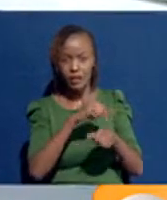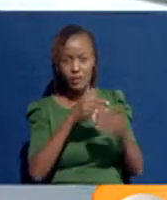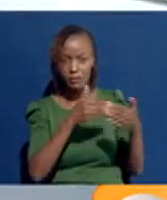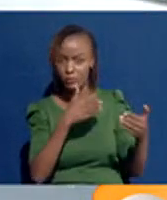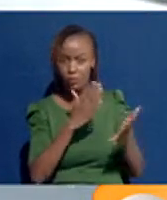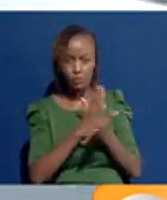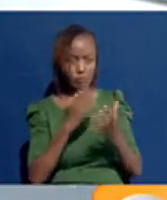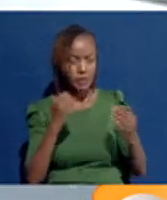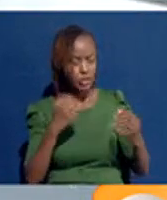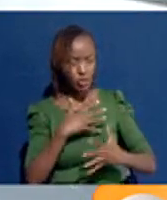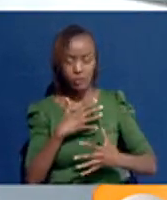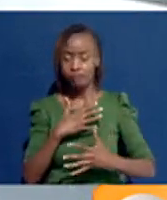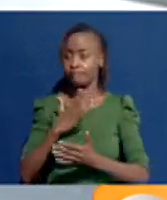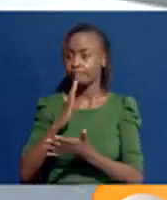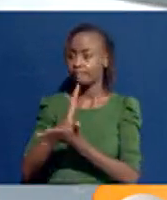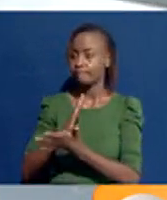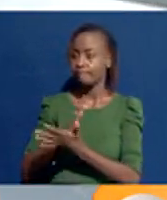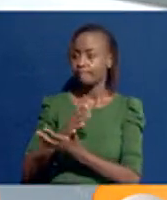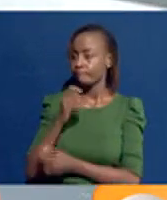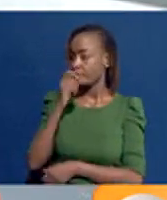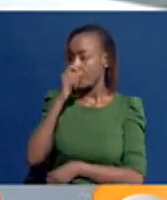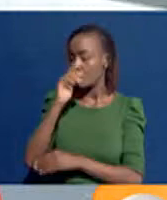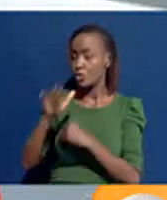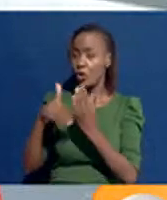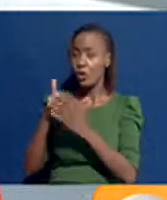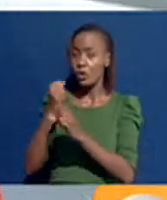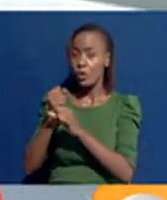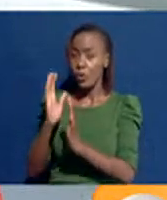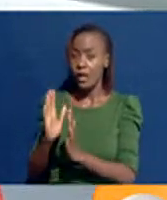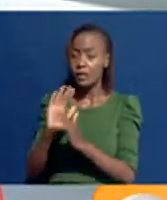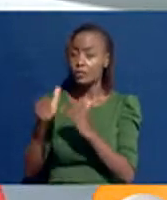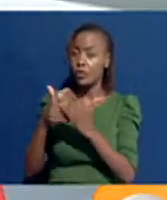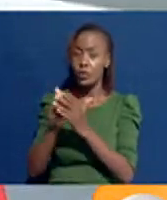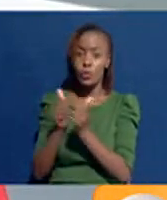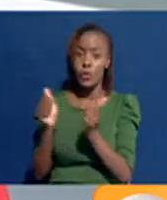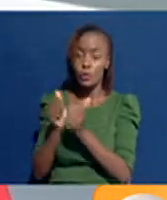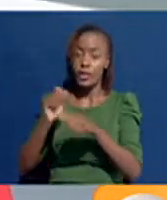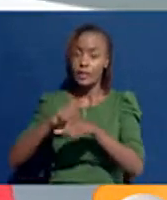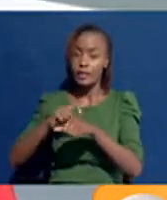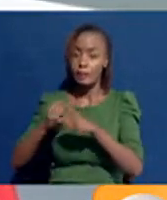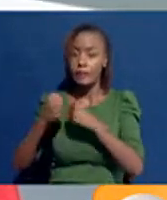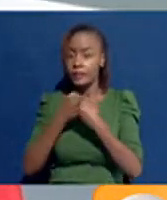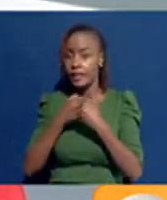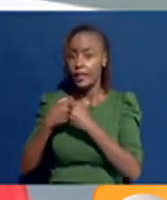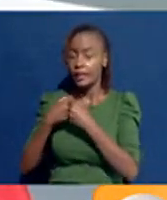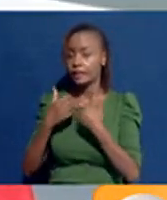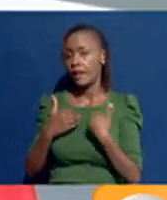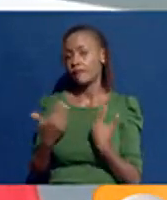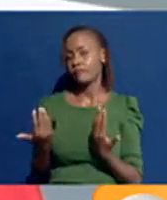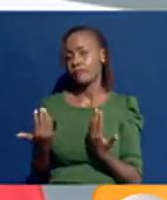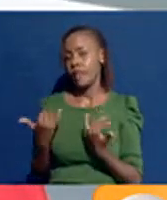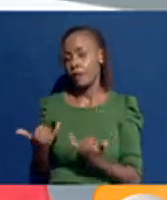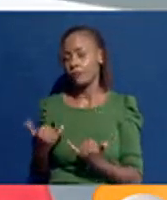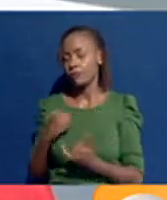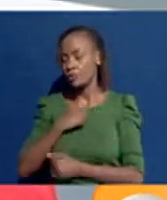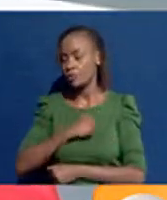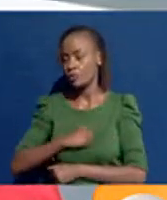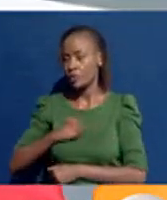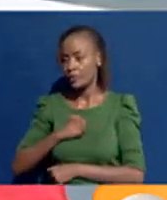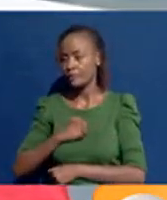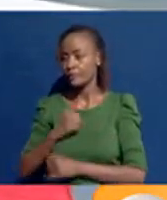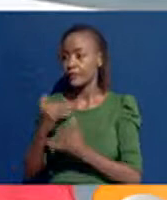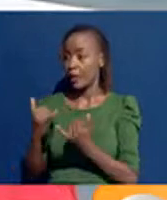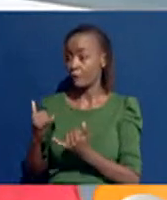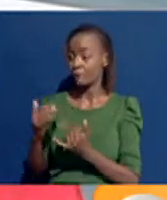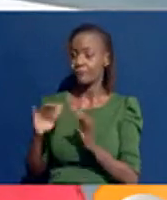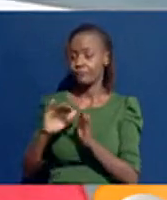wish his family and the staff, you know, well, as they go through this difficult moment. James, I want to